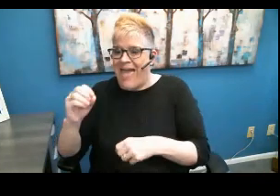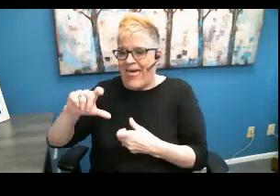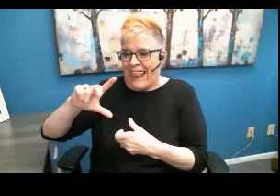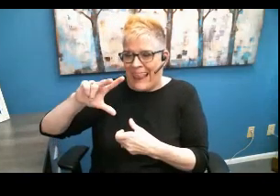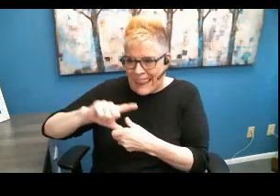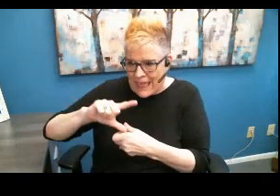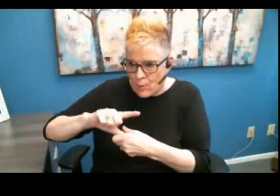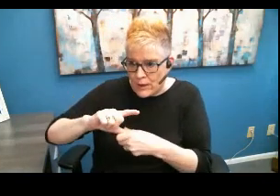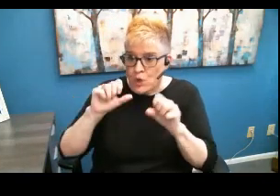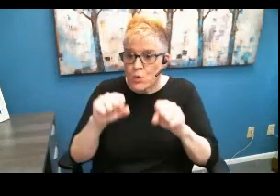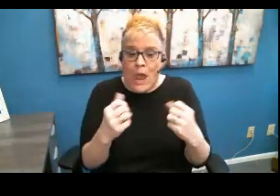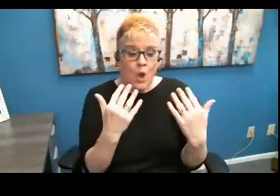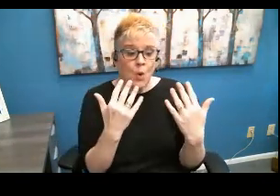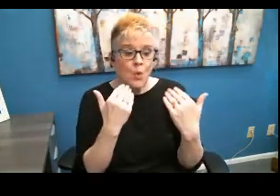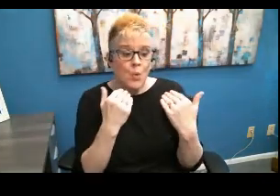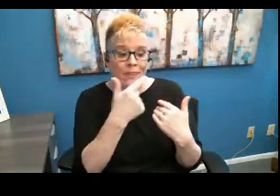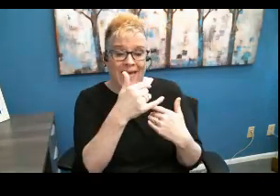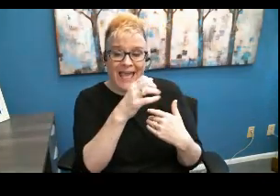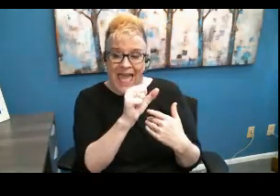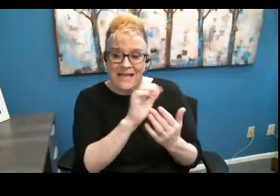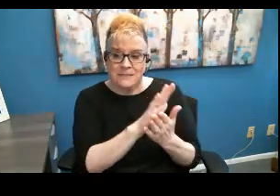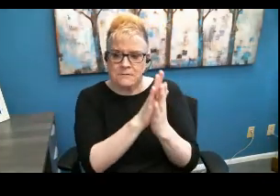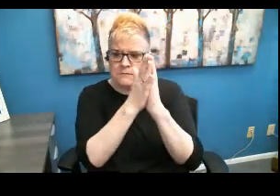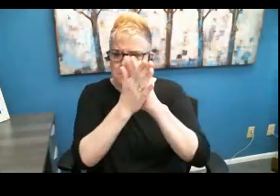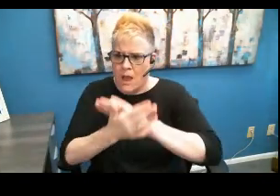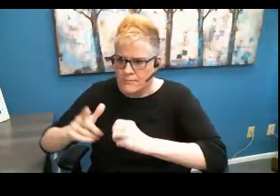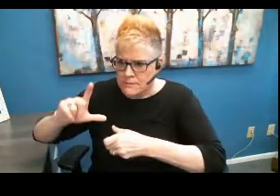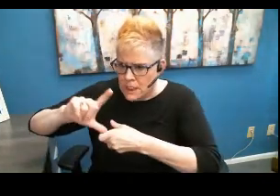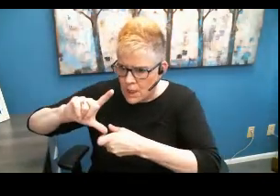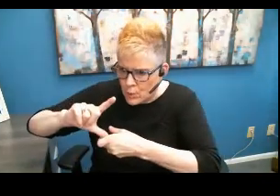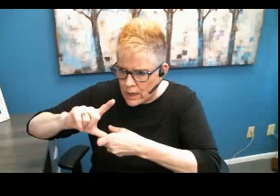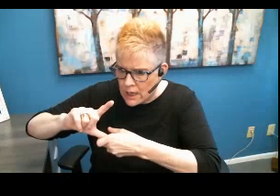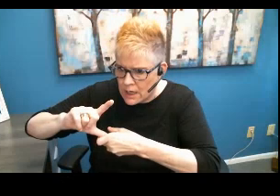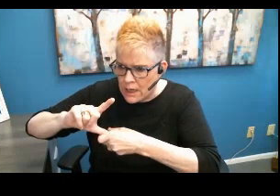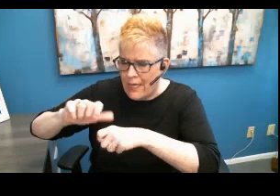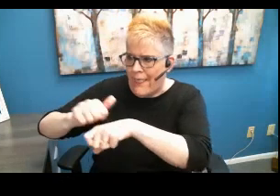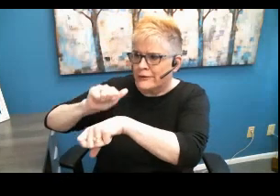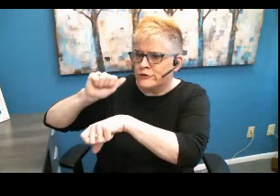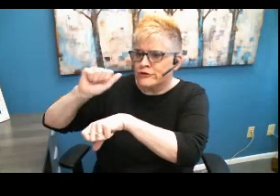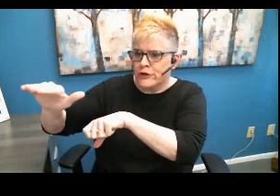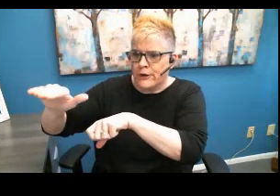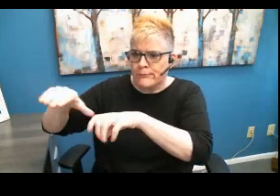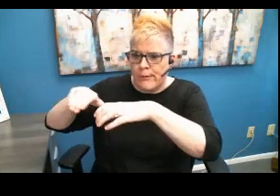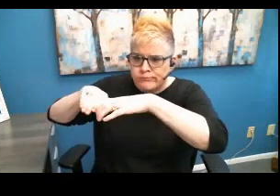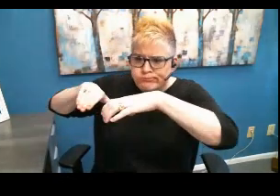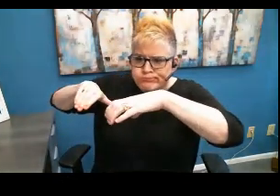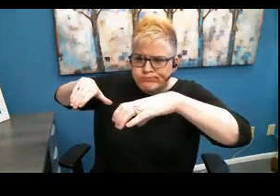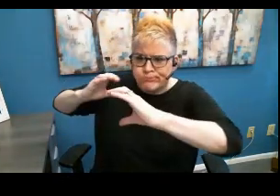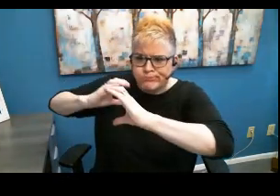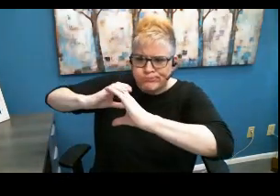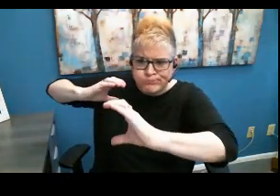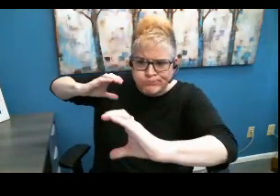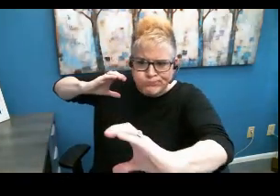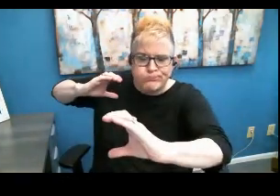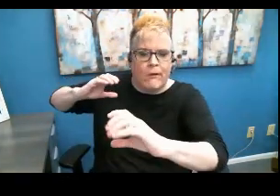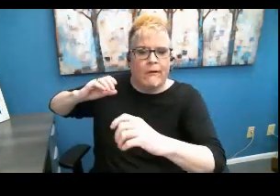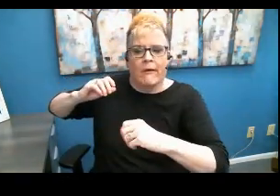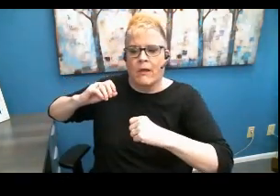You can cool the gas till it goes into a liquid form, and they can ship it in tankers, or they have LNG